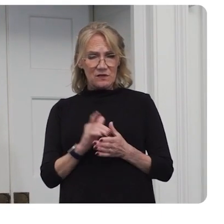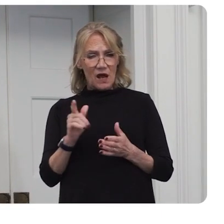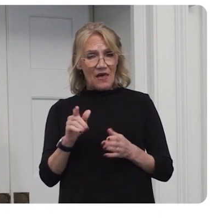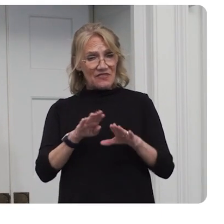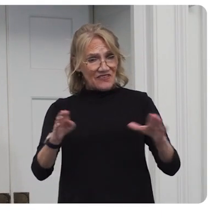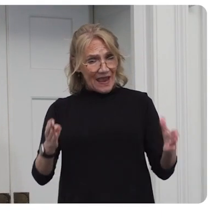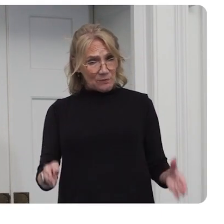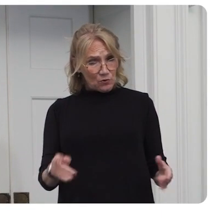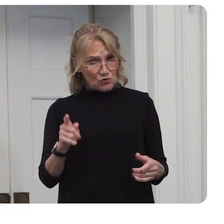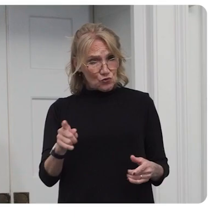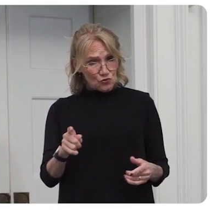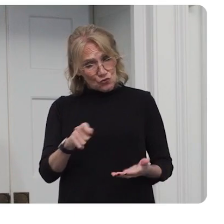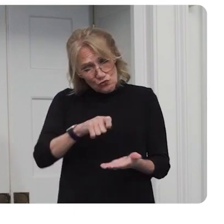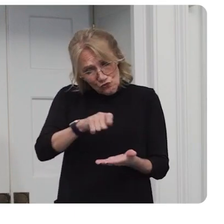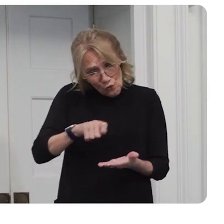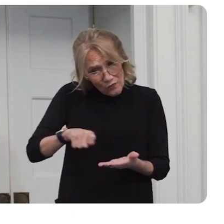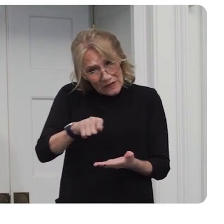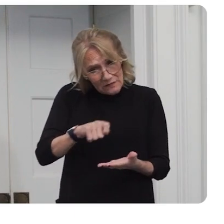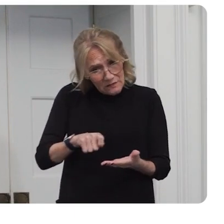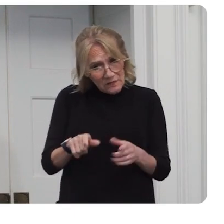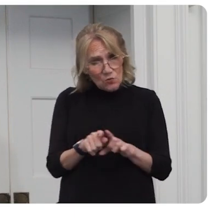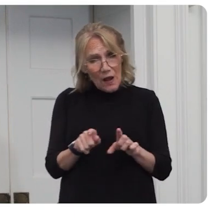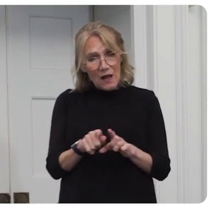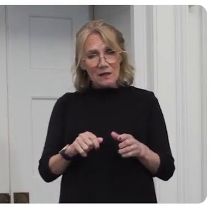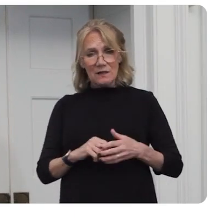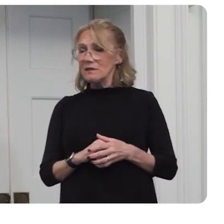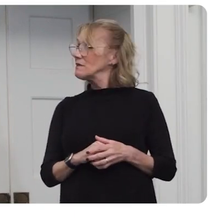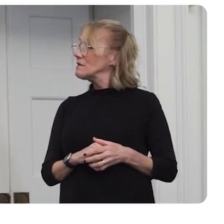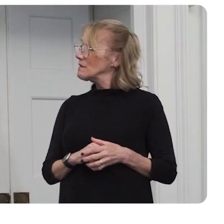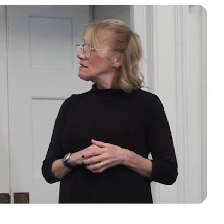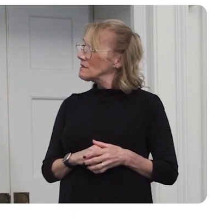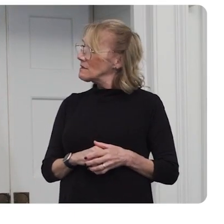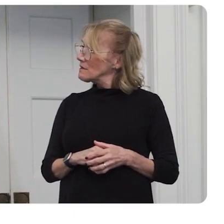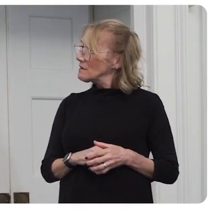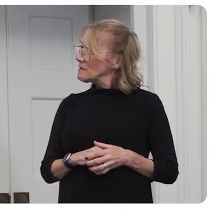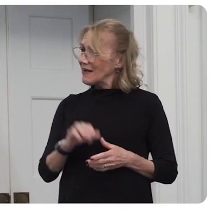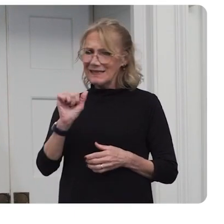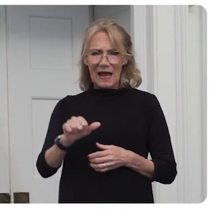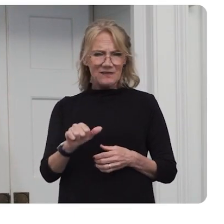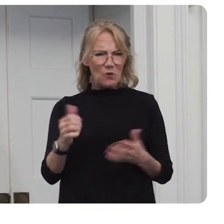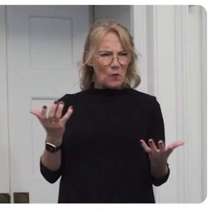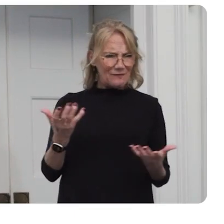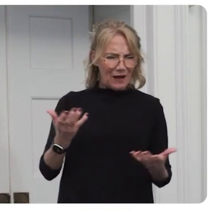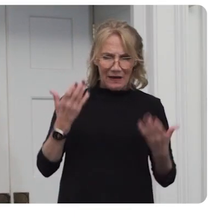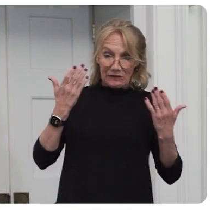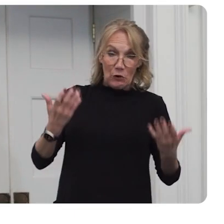smaller drawings at that table as well? Yeah, I do. I don't know where they are now.